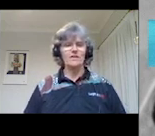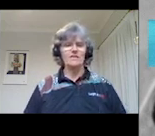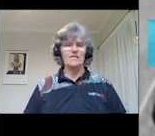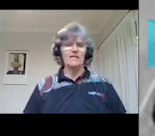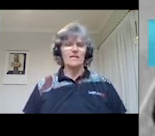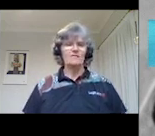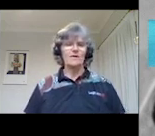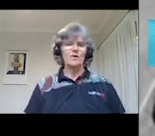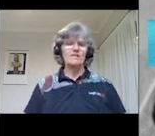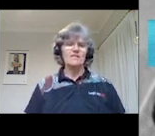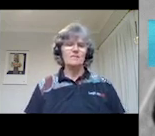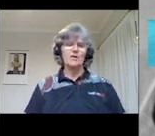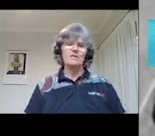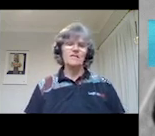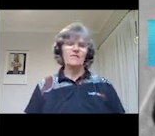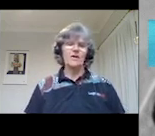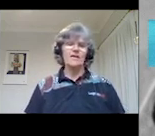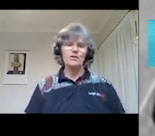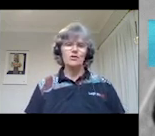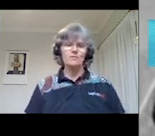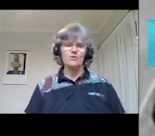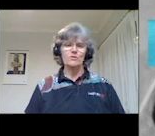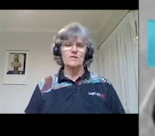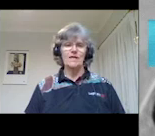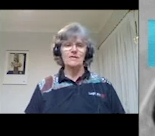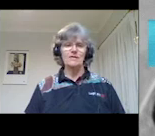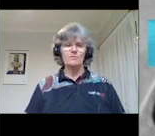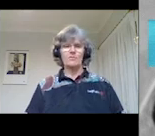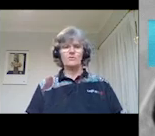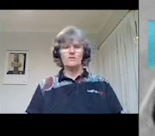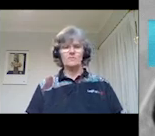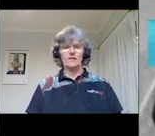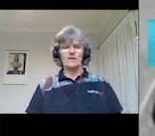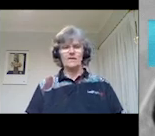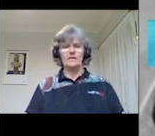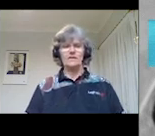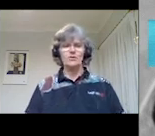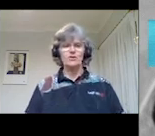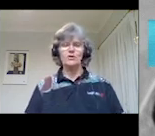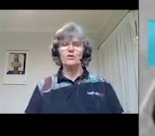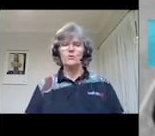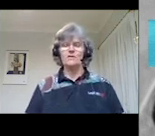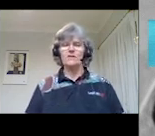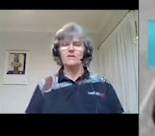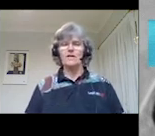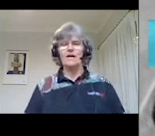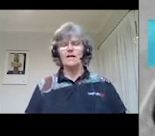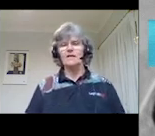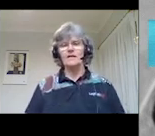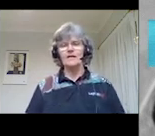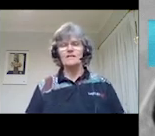domestic violence, if someone is experiencing financial abuse, can the abuser be prosecuted or given